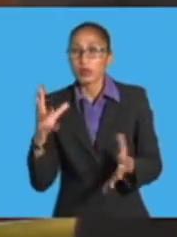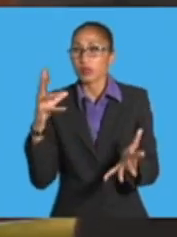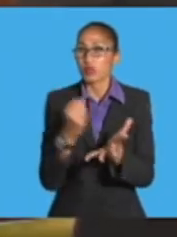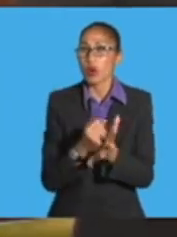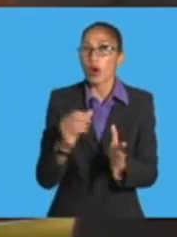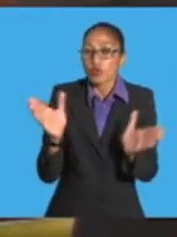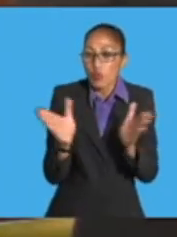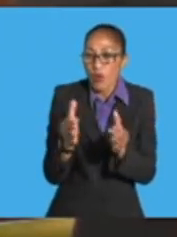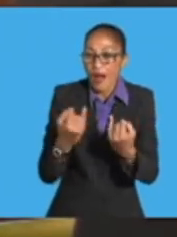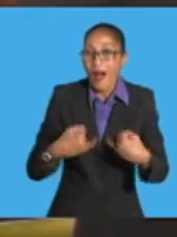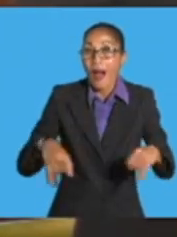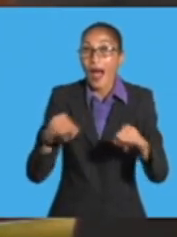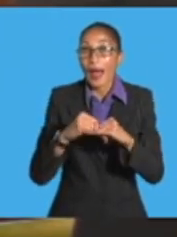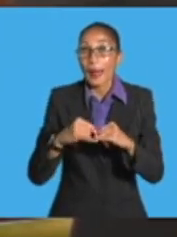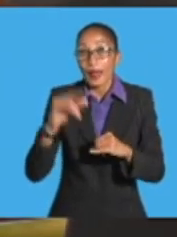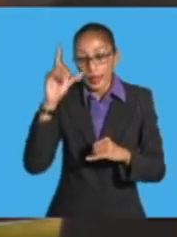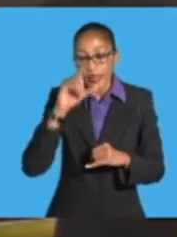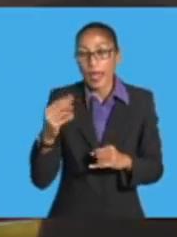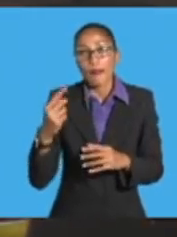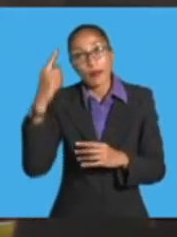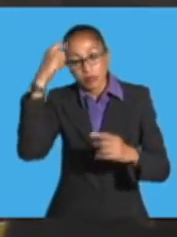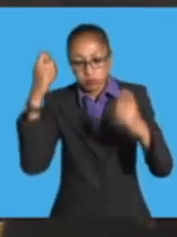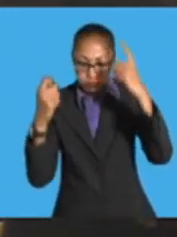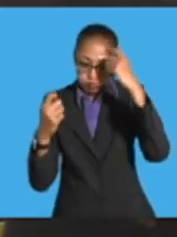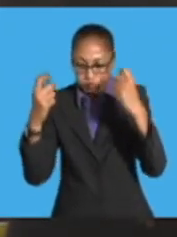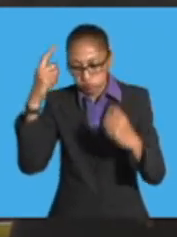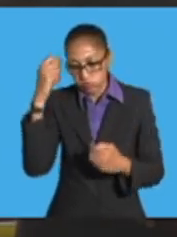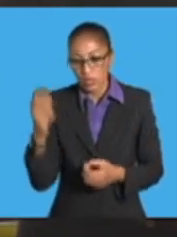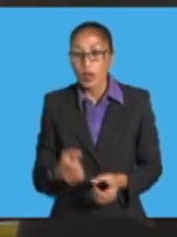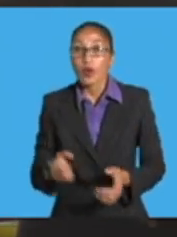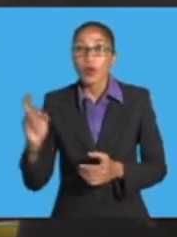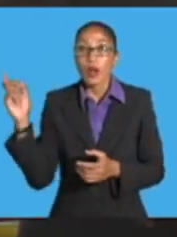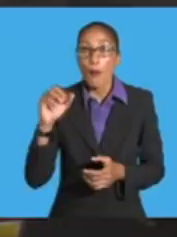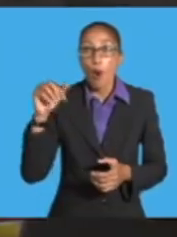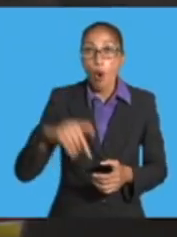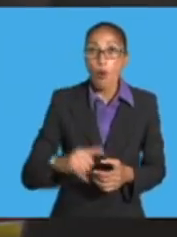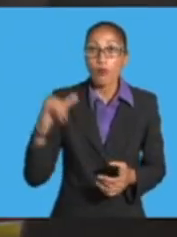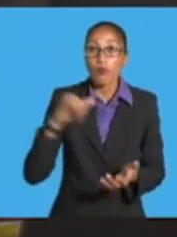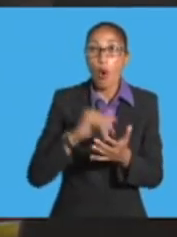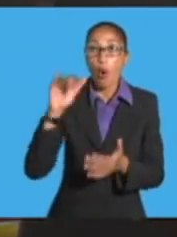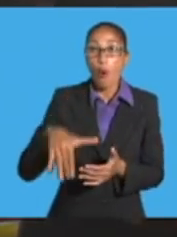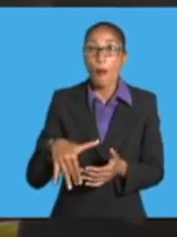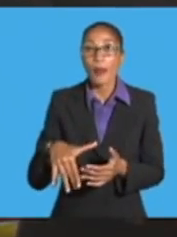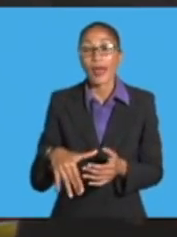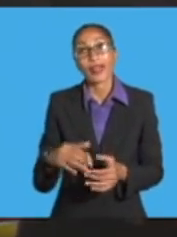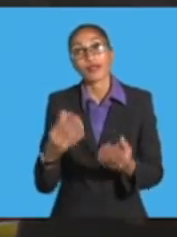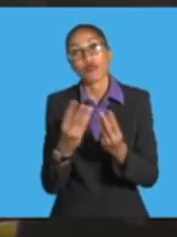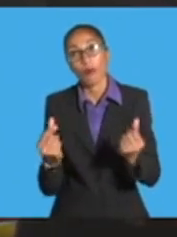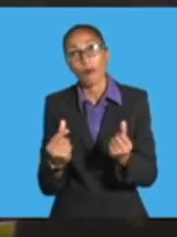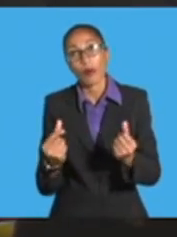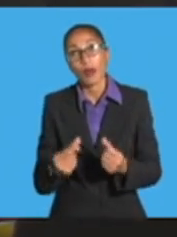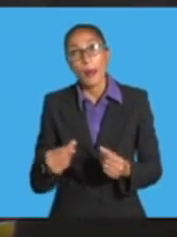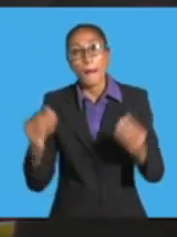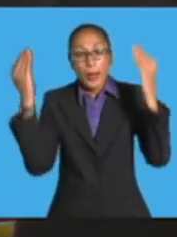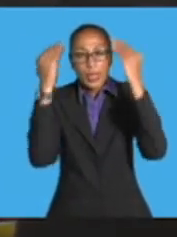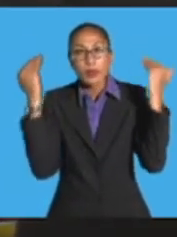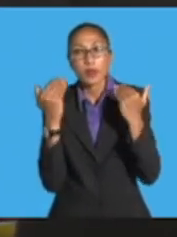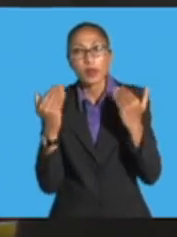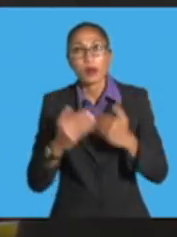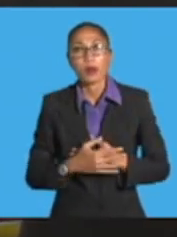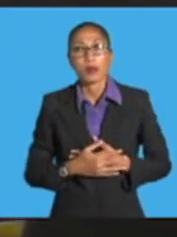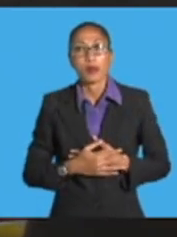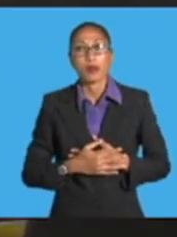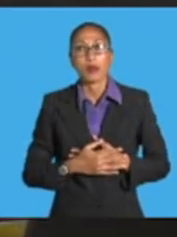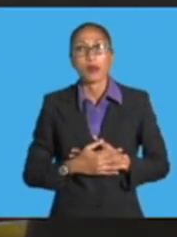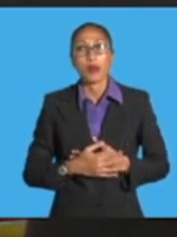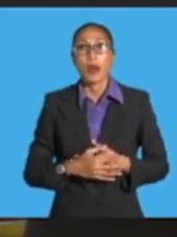island states are able to bring ideas to bring home to address climate changes in all its forms. Madam Speaker, the